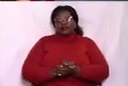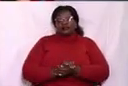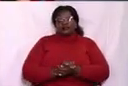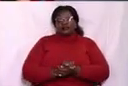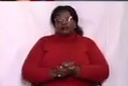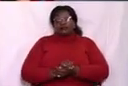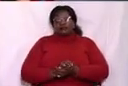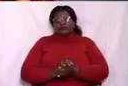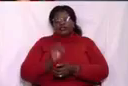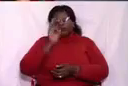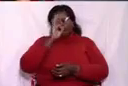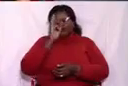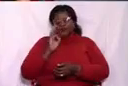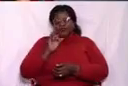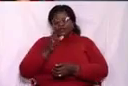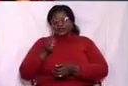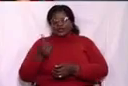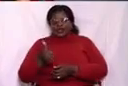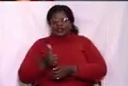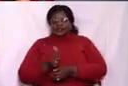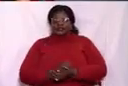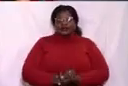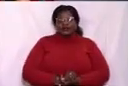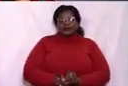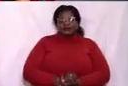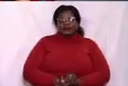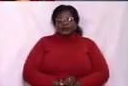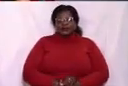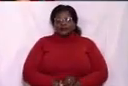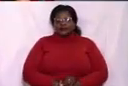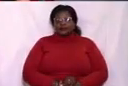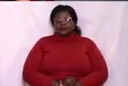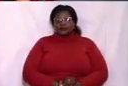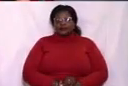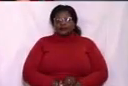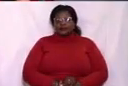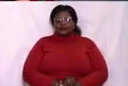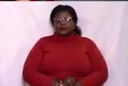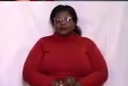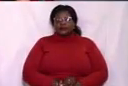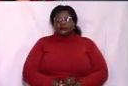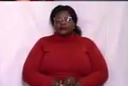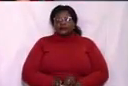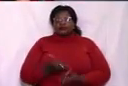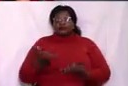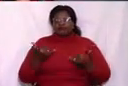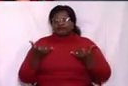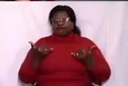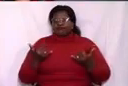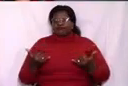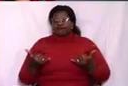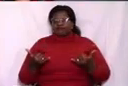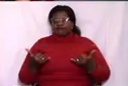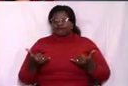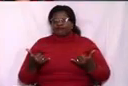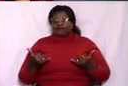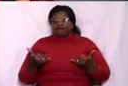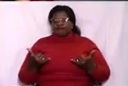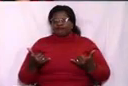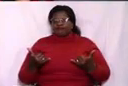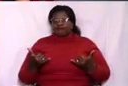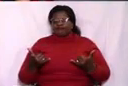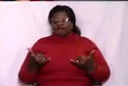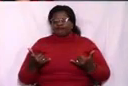So you really what is this? In terms of now, because I also just came